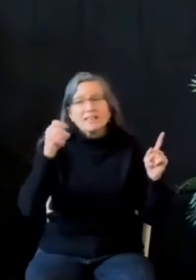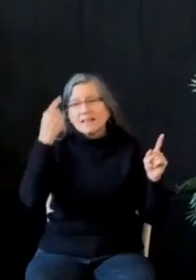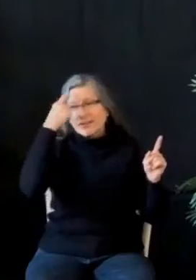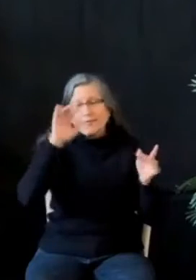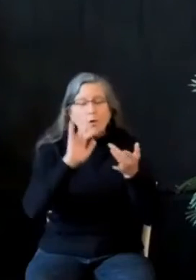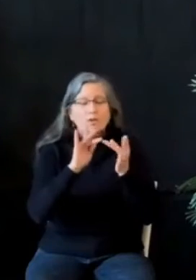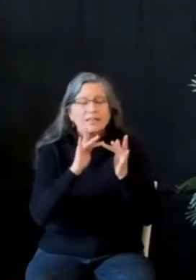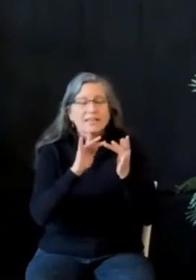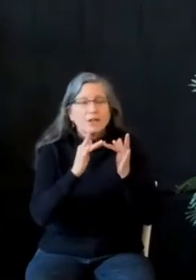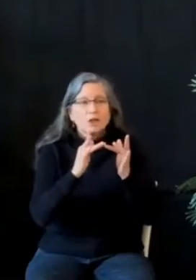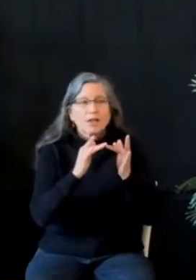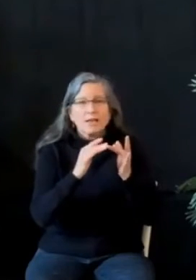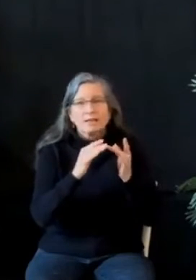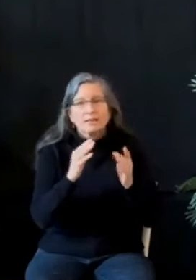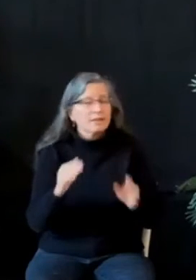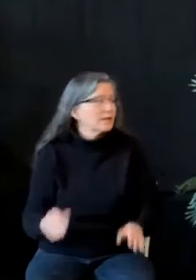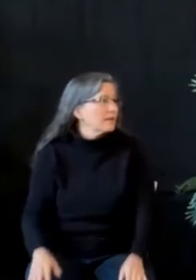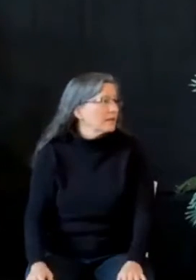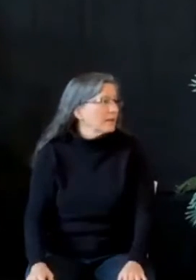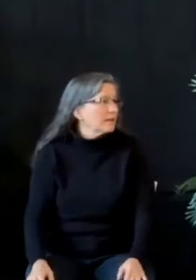Yeah.